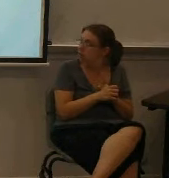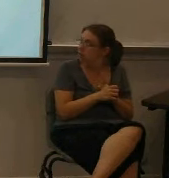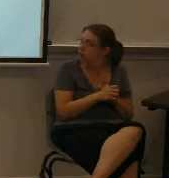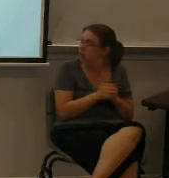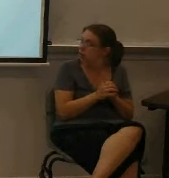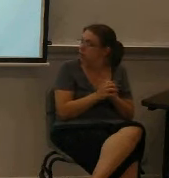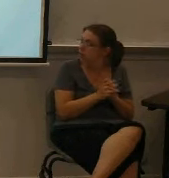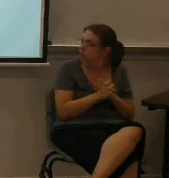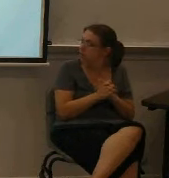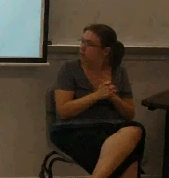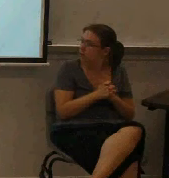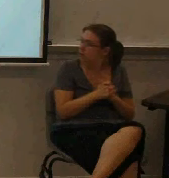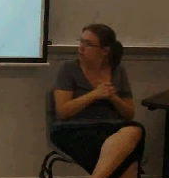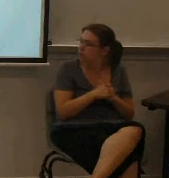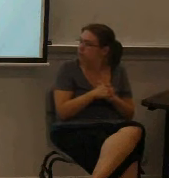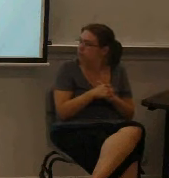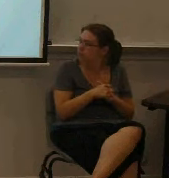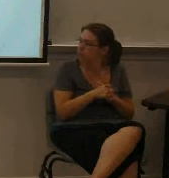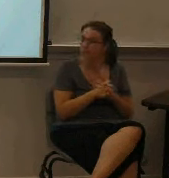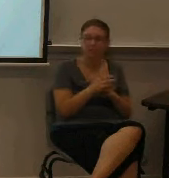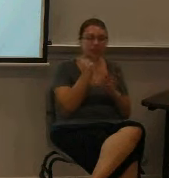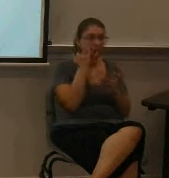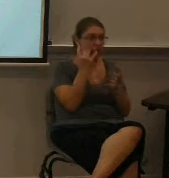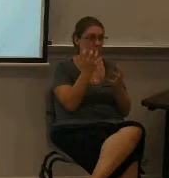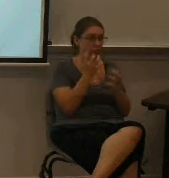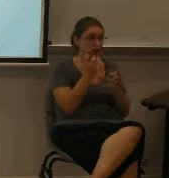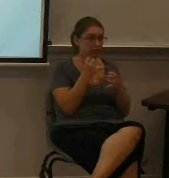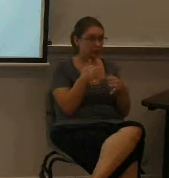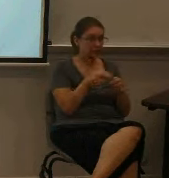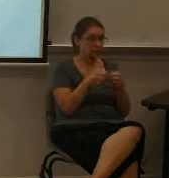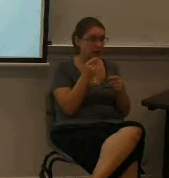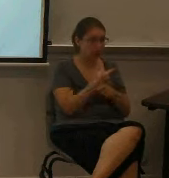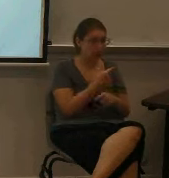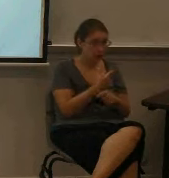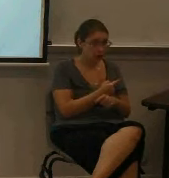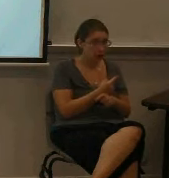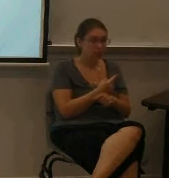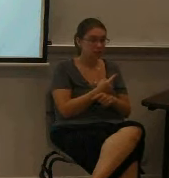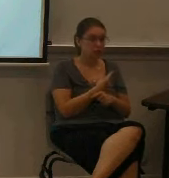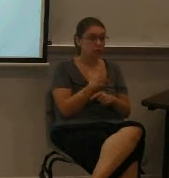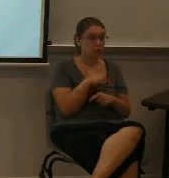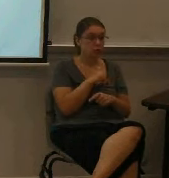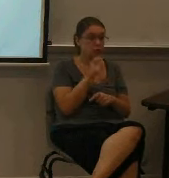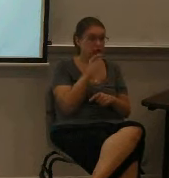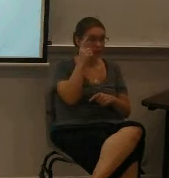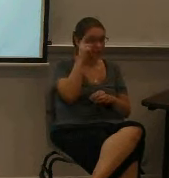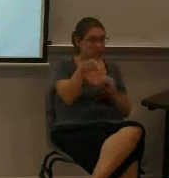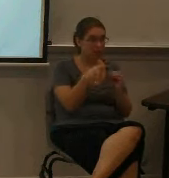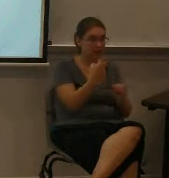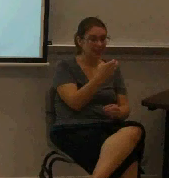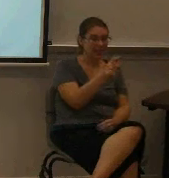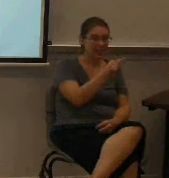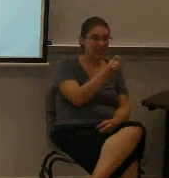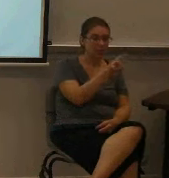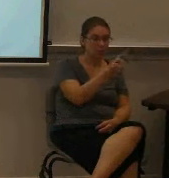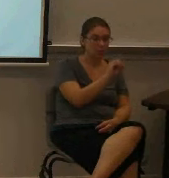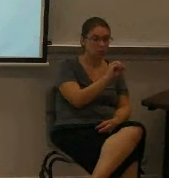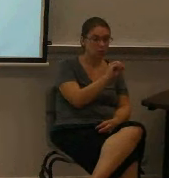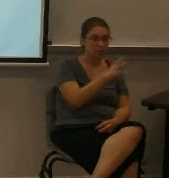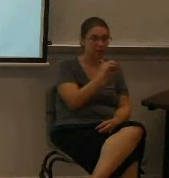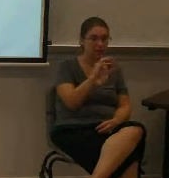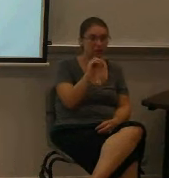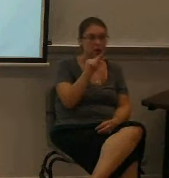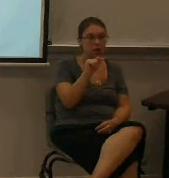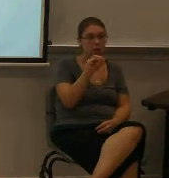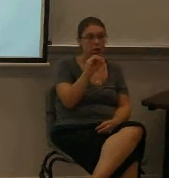little bit more accurate about this, and I'll talk about this a little bit more as we go, we should think about heterotrophic state and autotrophic